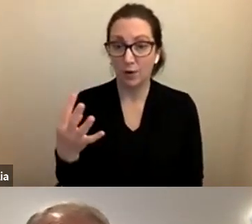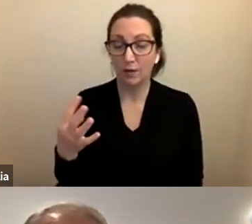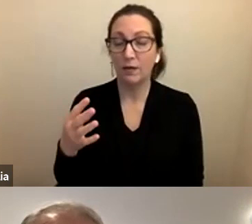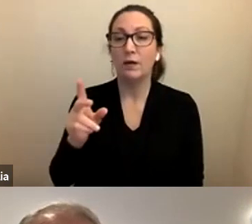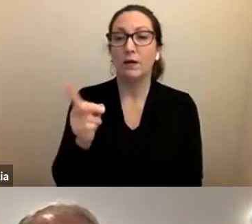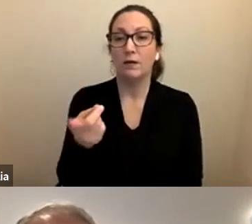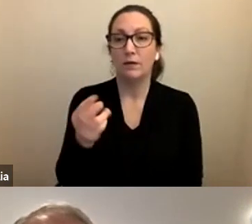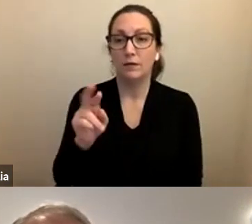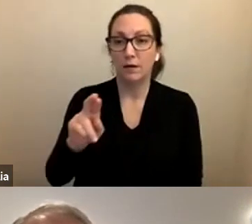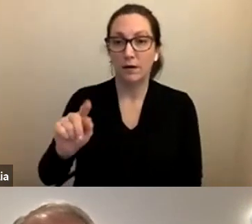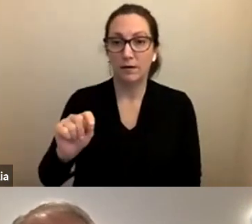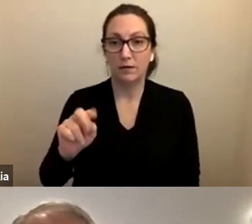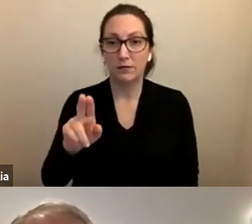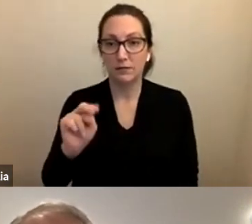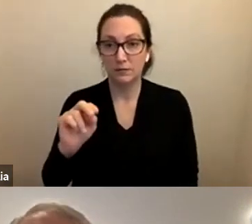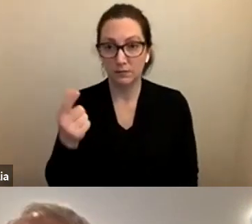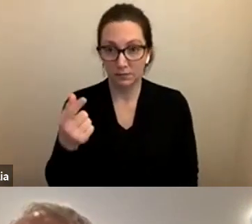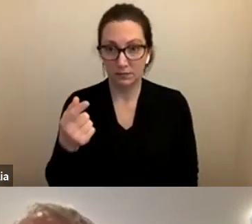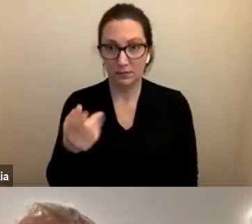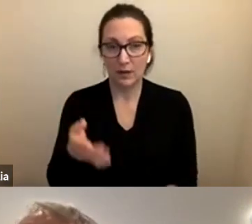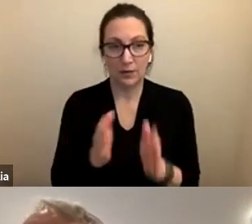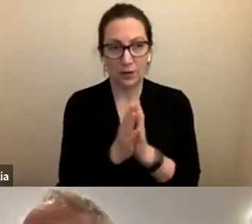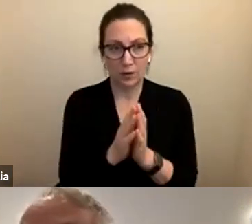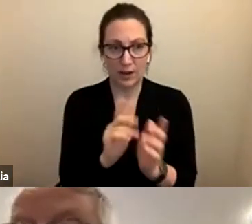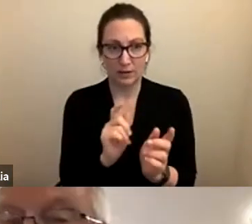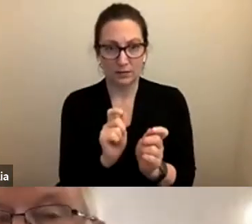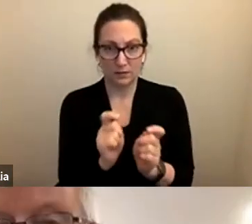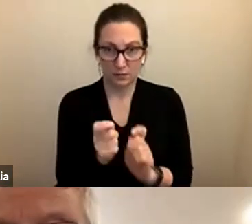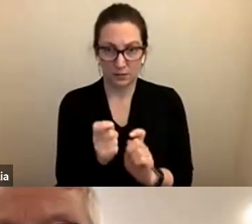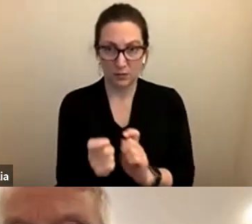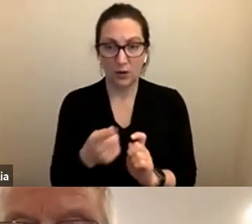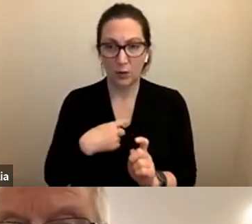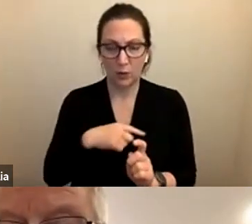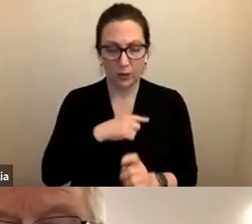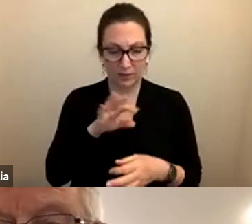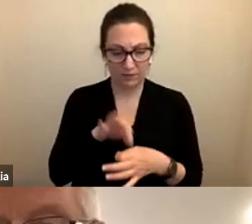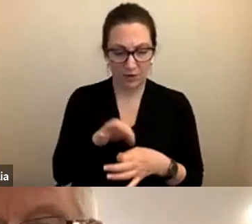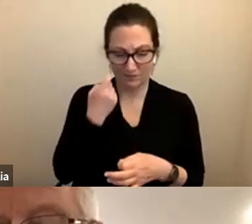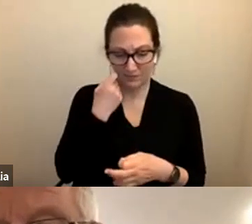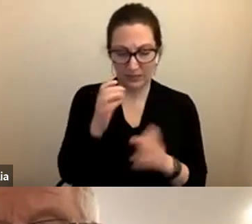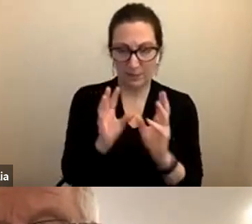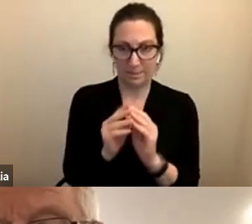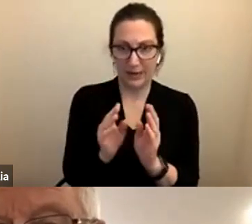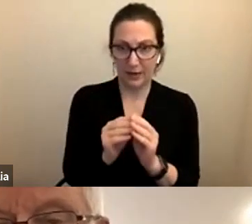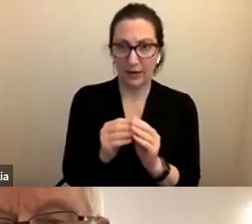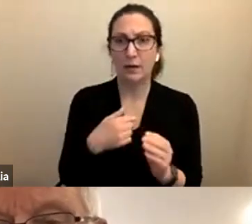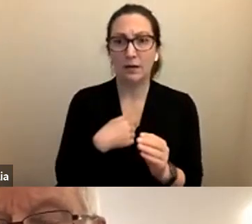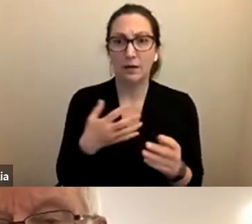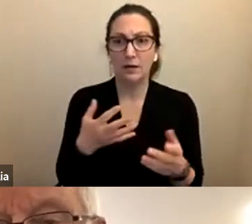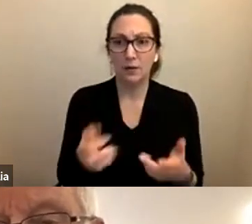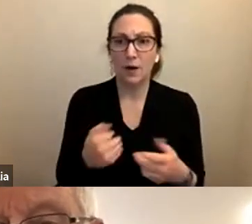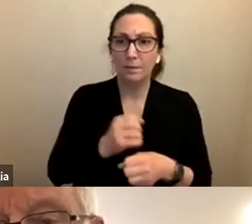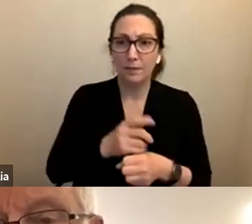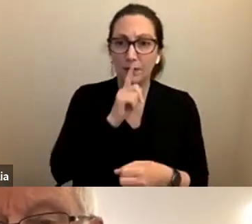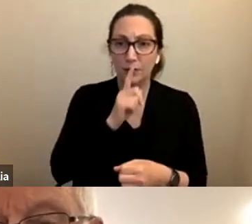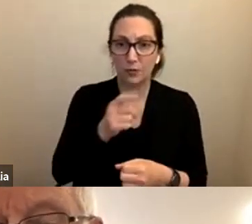had requested modifications, which we voted on at, I believe, the last meeting. I just want to make sure that that has